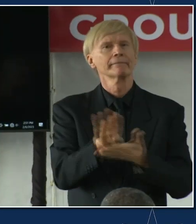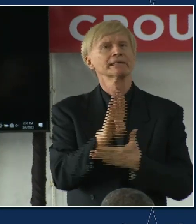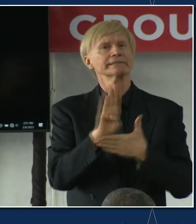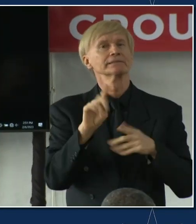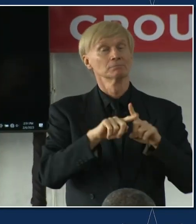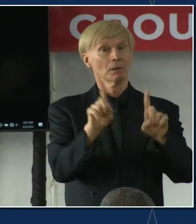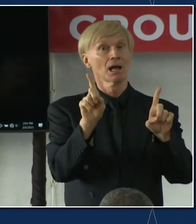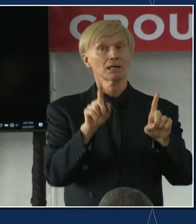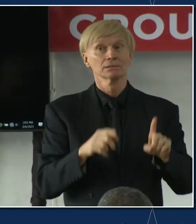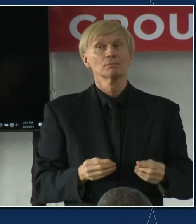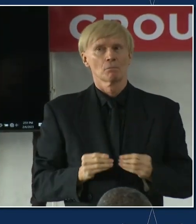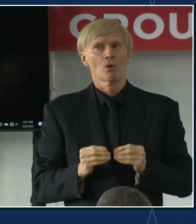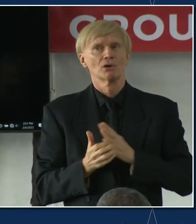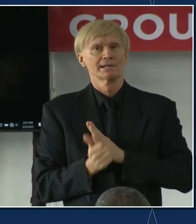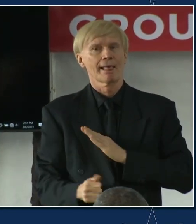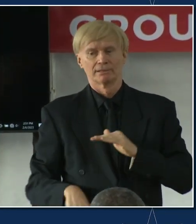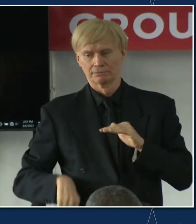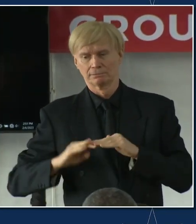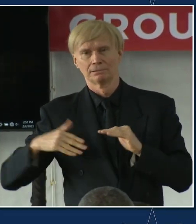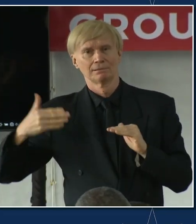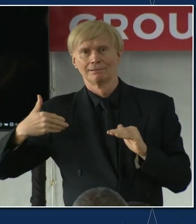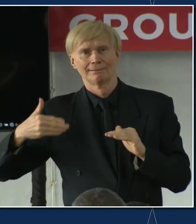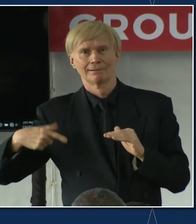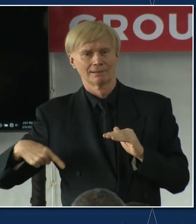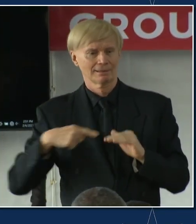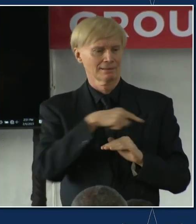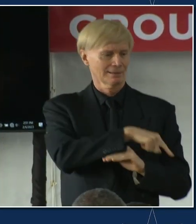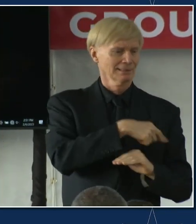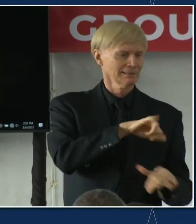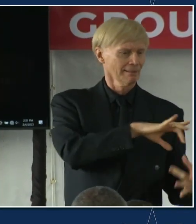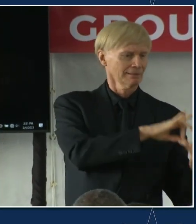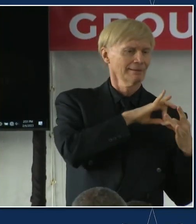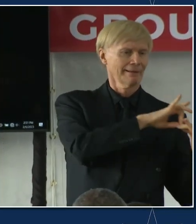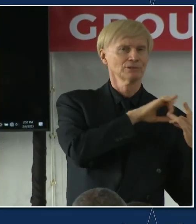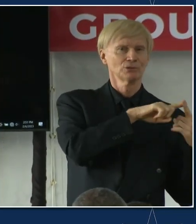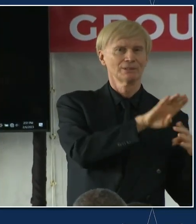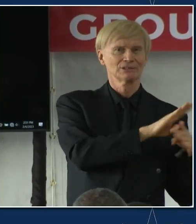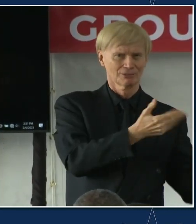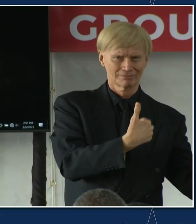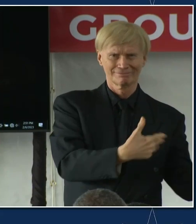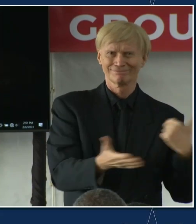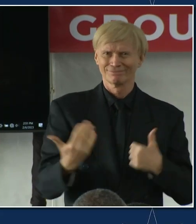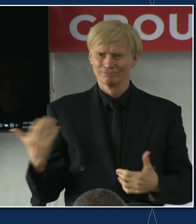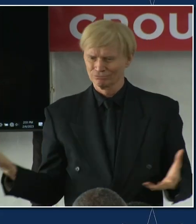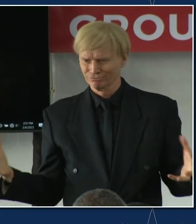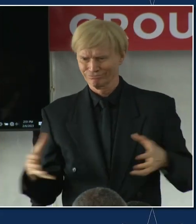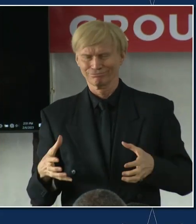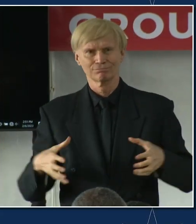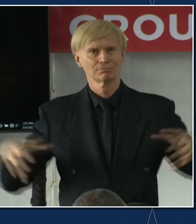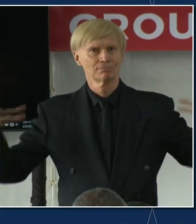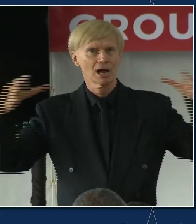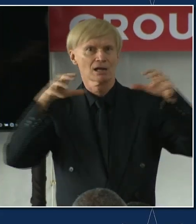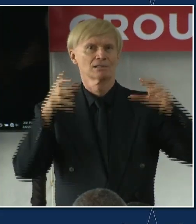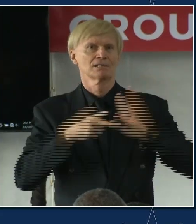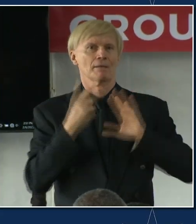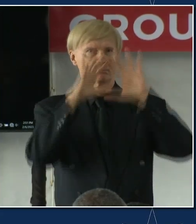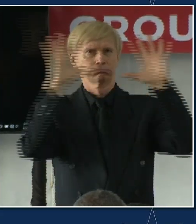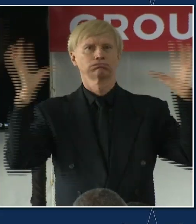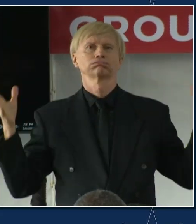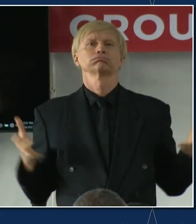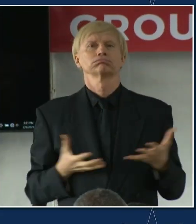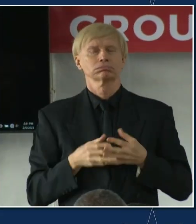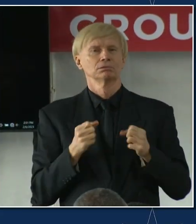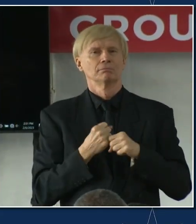more talent, both potential and connected to the industry, that we want to bring to create a critical mass to really game change